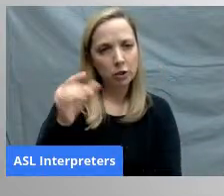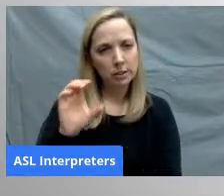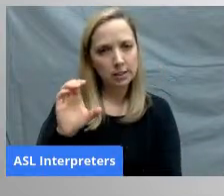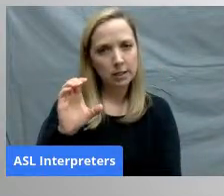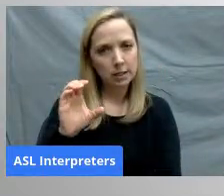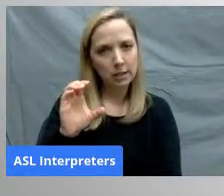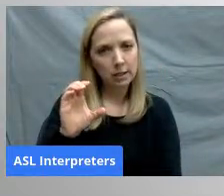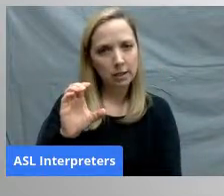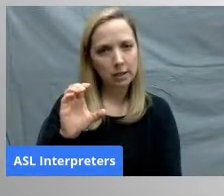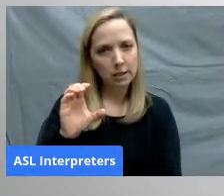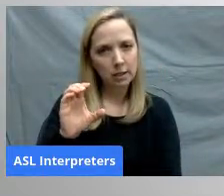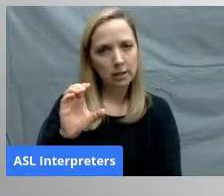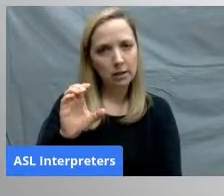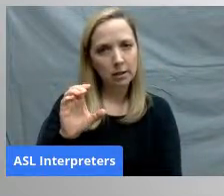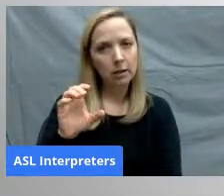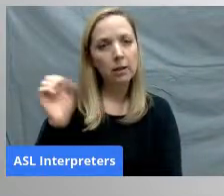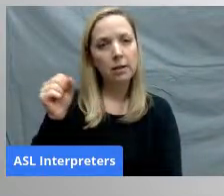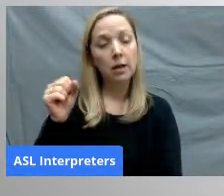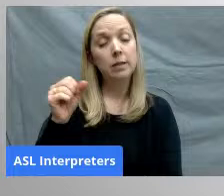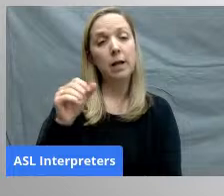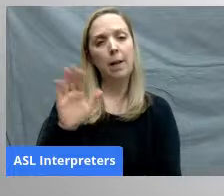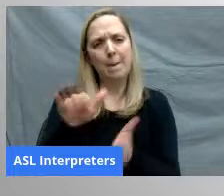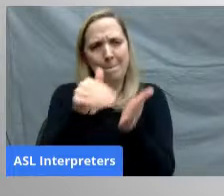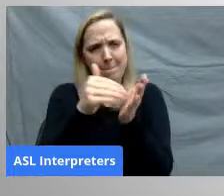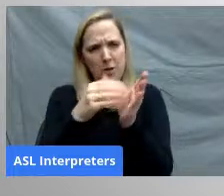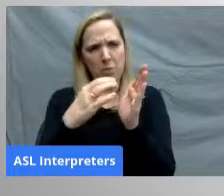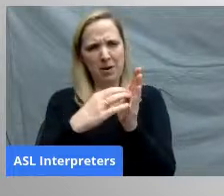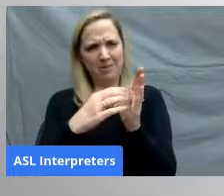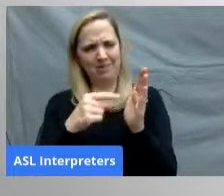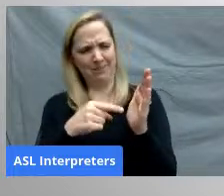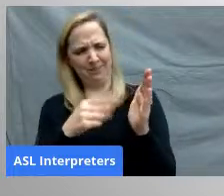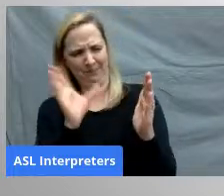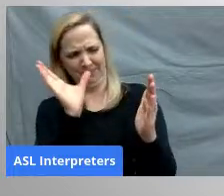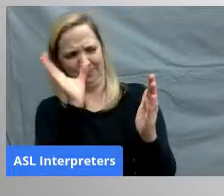Services. Yeah, so there was that middle paragraph, which seemed kind of odd